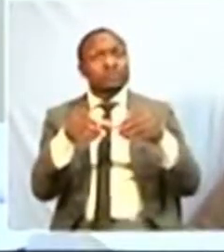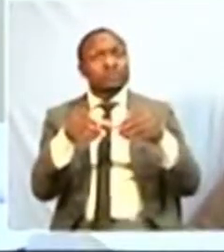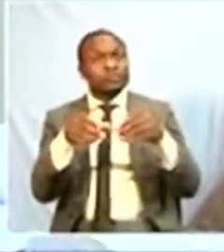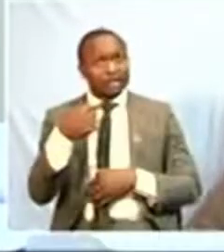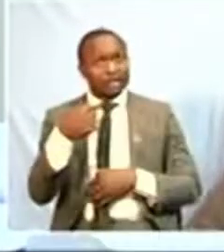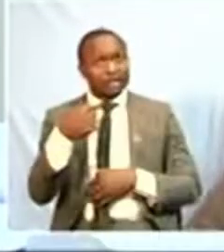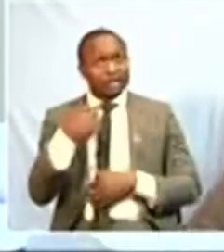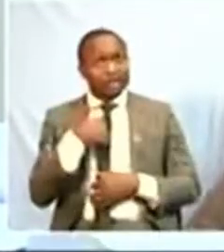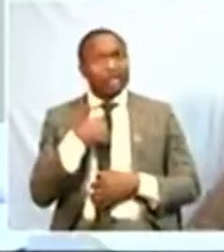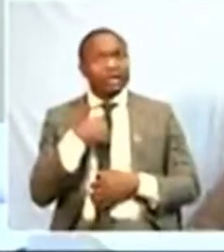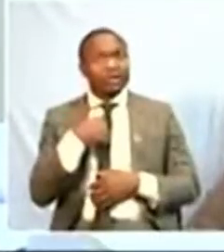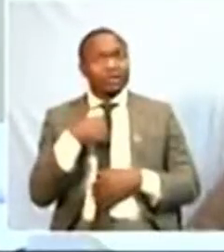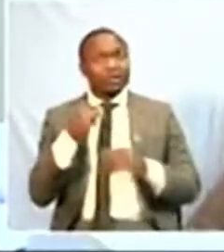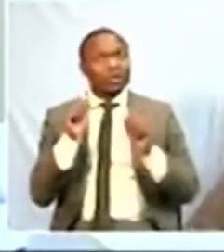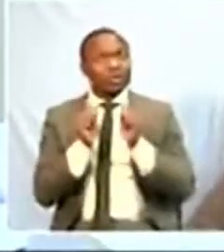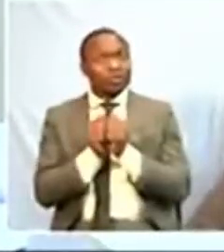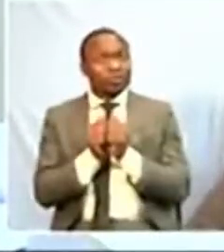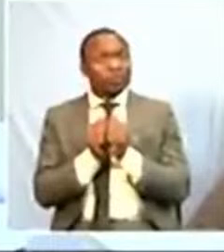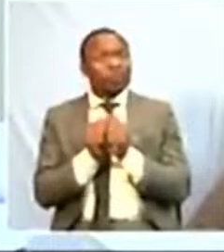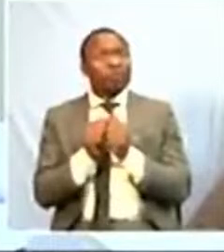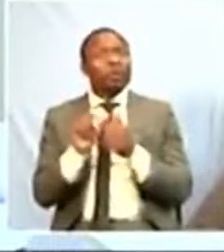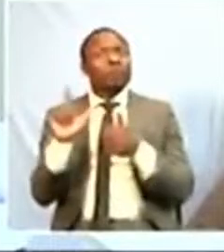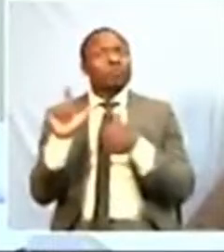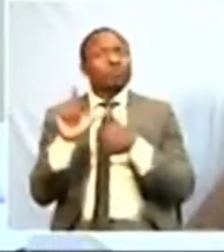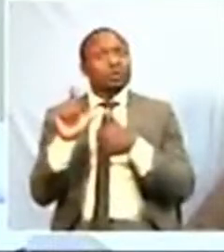with the Rufunsa Member of Parliament,